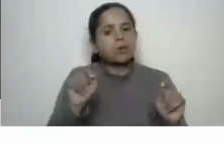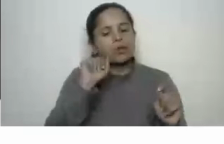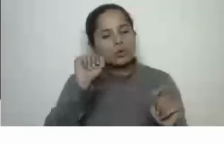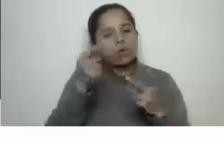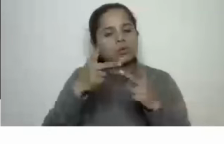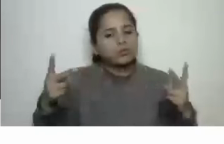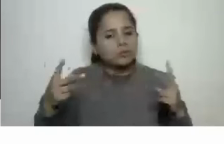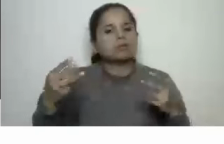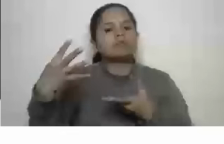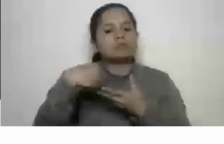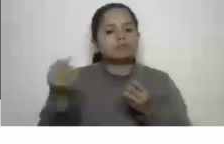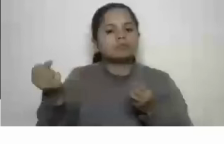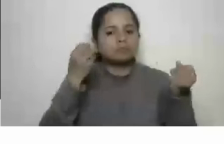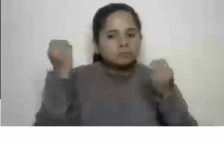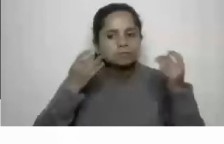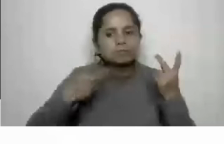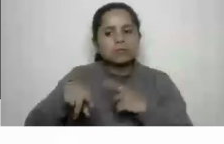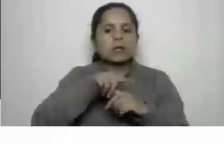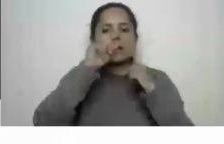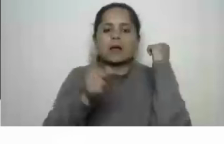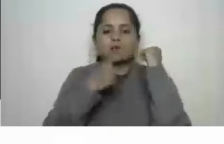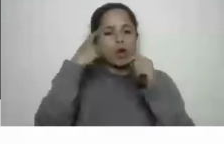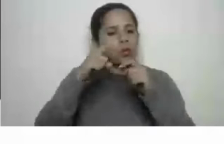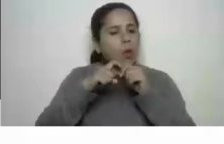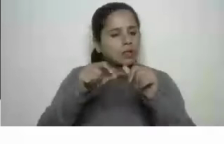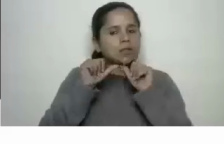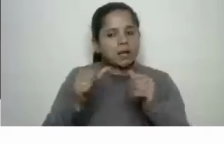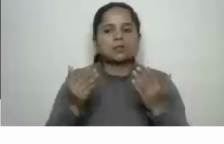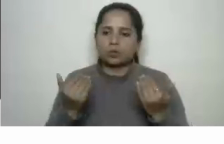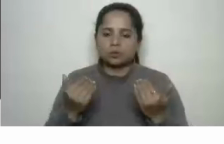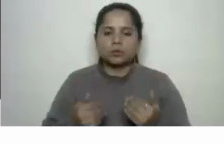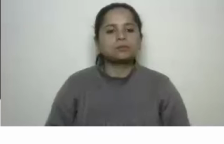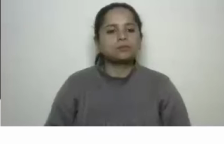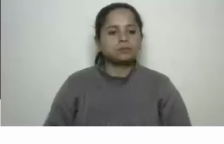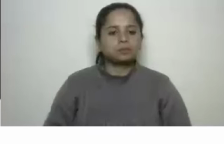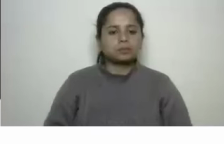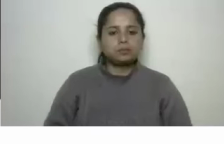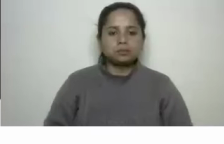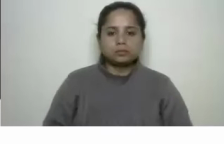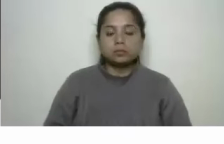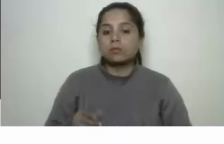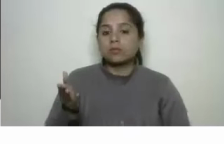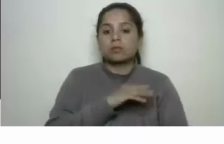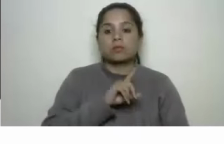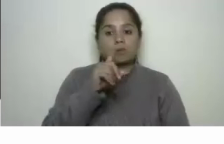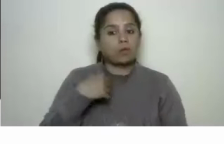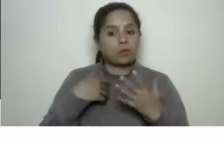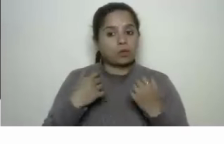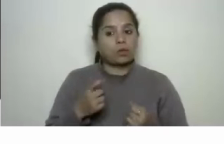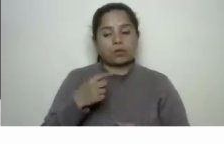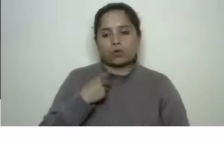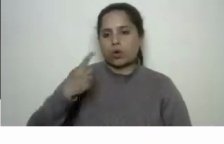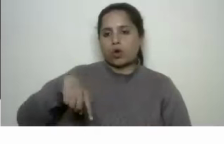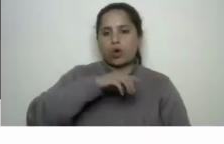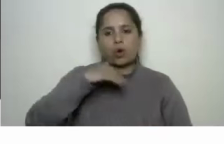finally, at the end of the session, we can have some time for questions and answers. But before that, as we all